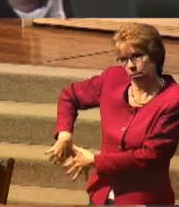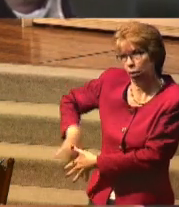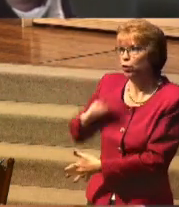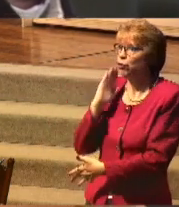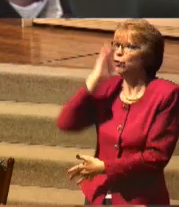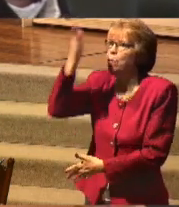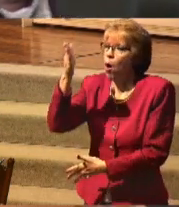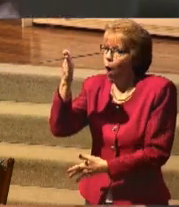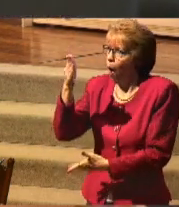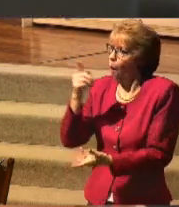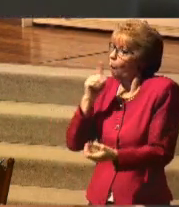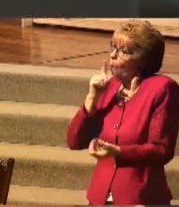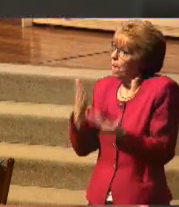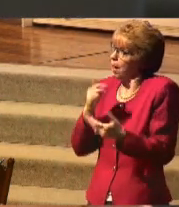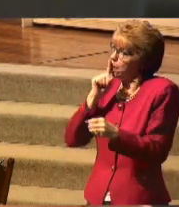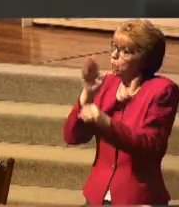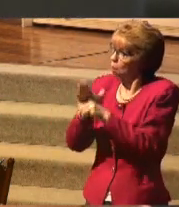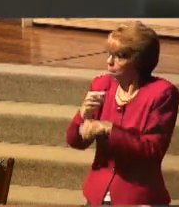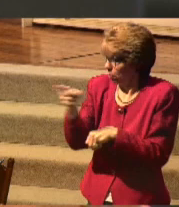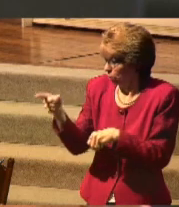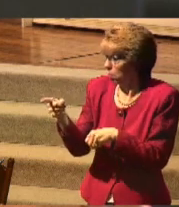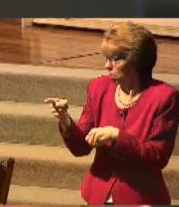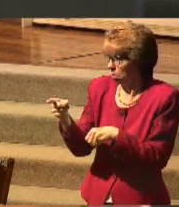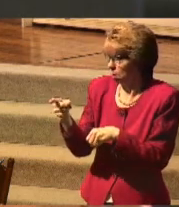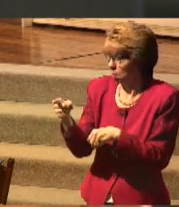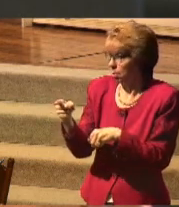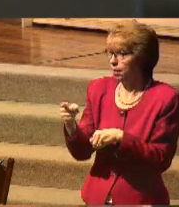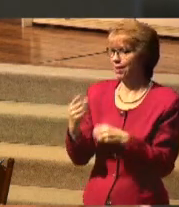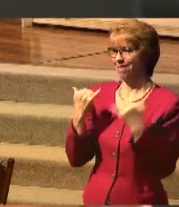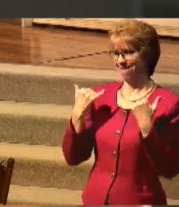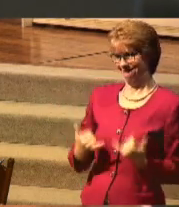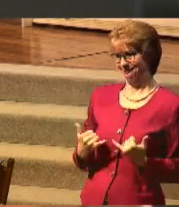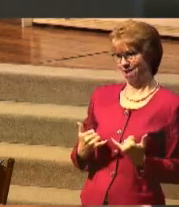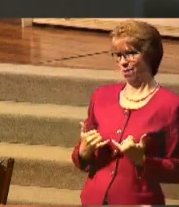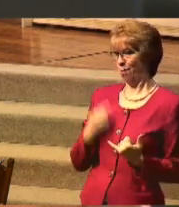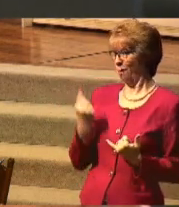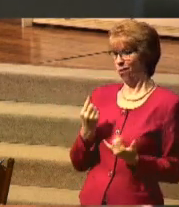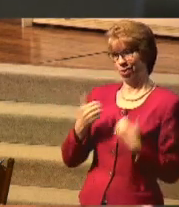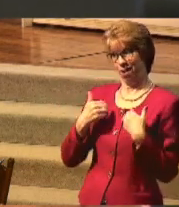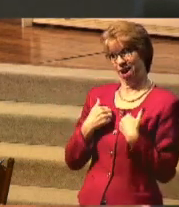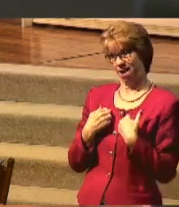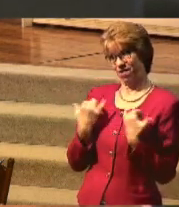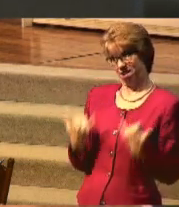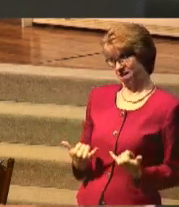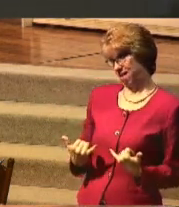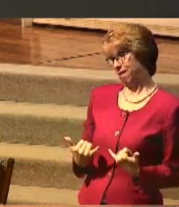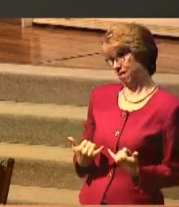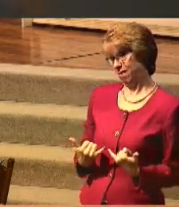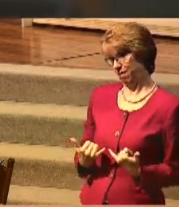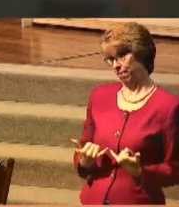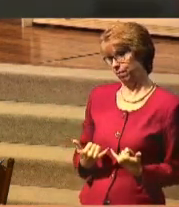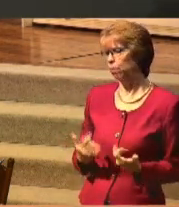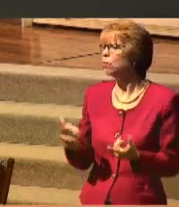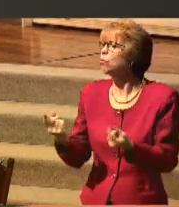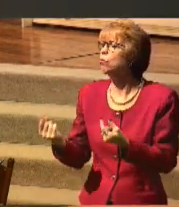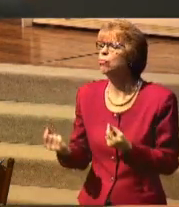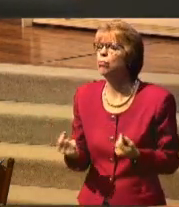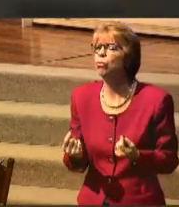note. The only thing you can spend is now, today. So what are you going to do with that